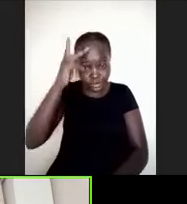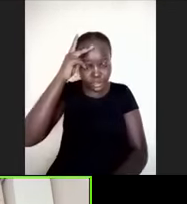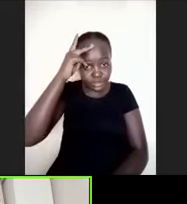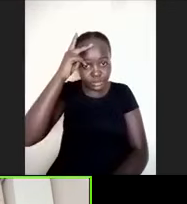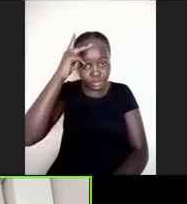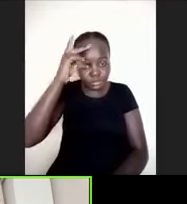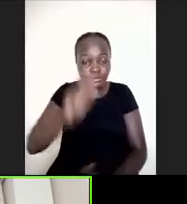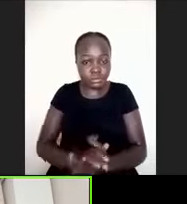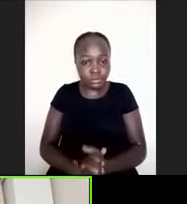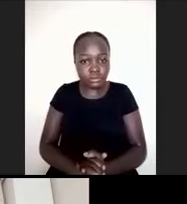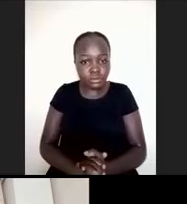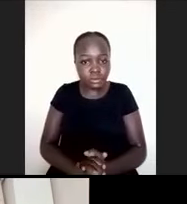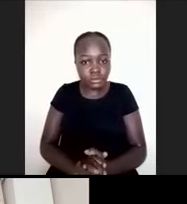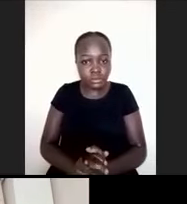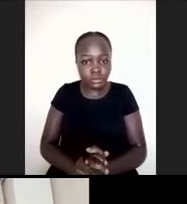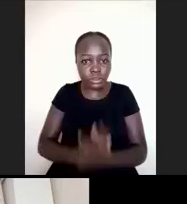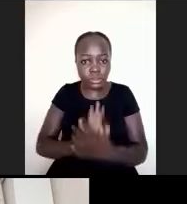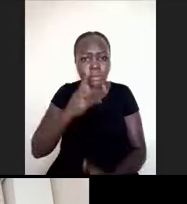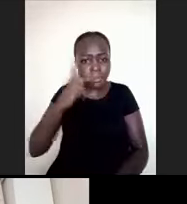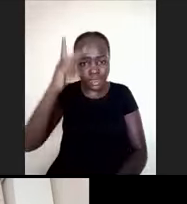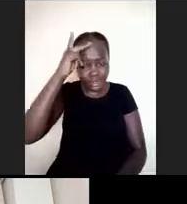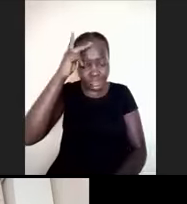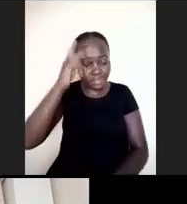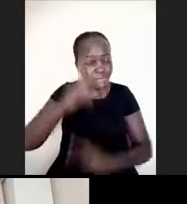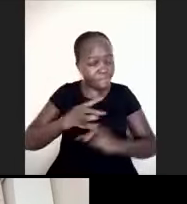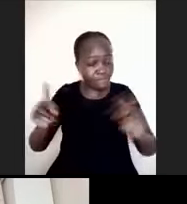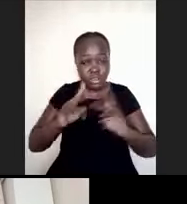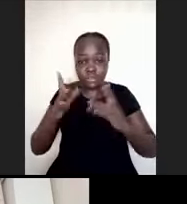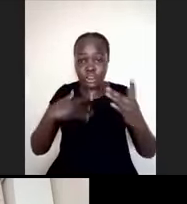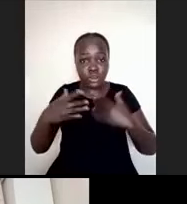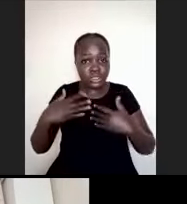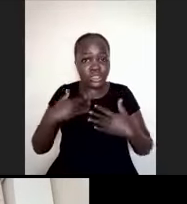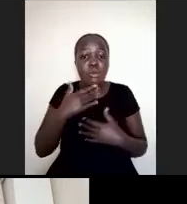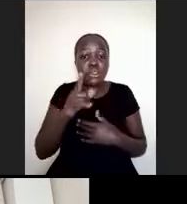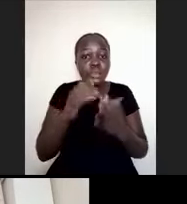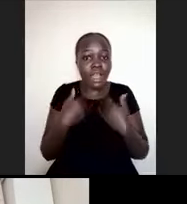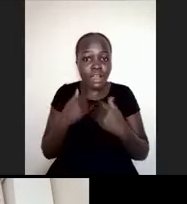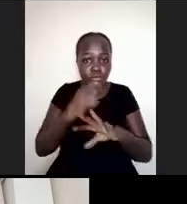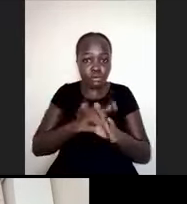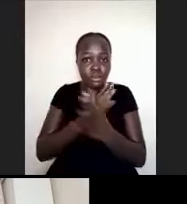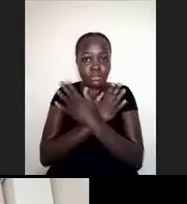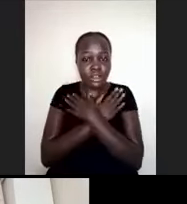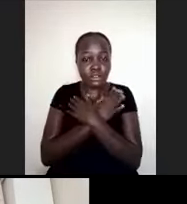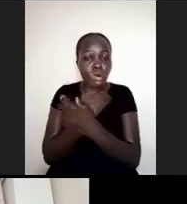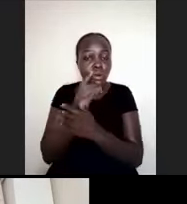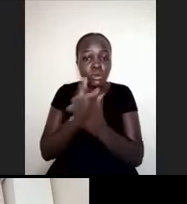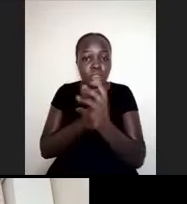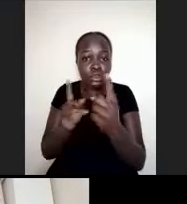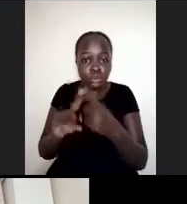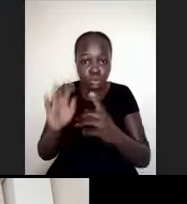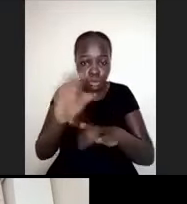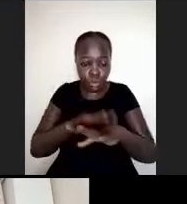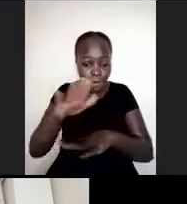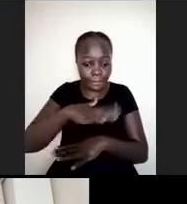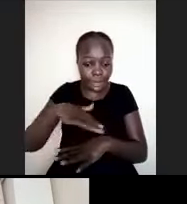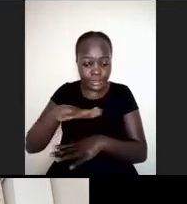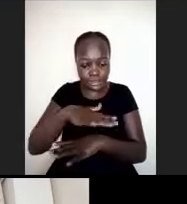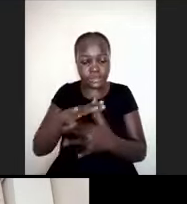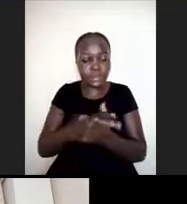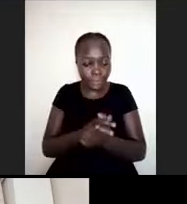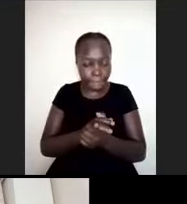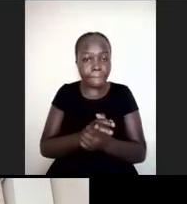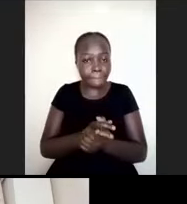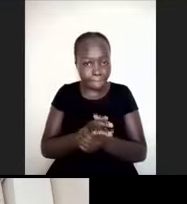parents, they are really just concerned. They want you to have good friends who take you to good places. And they want to see